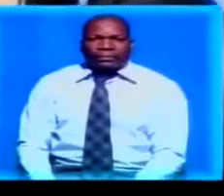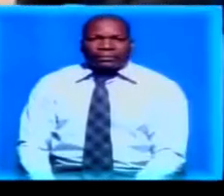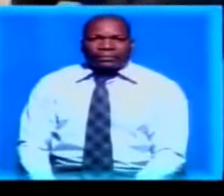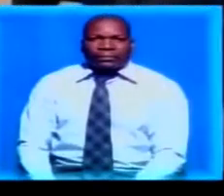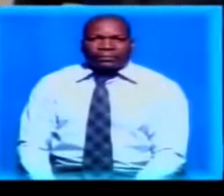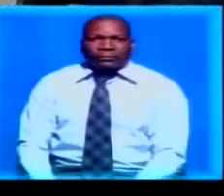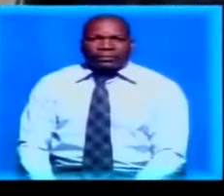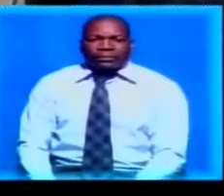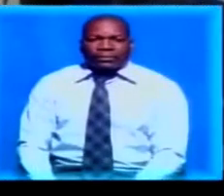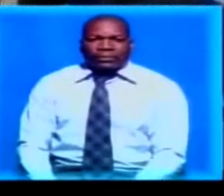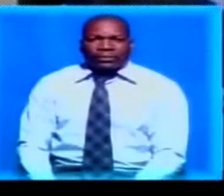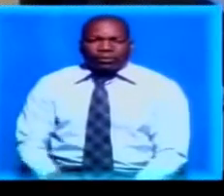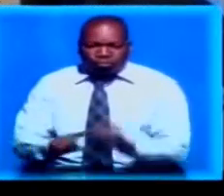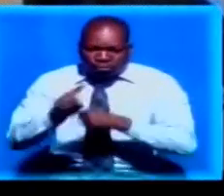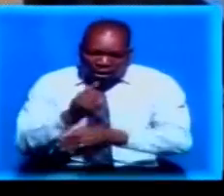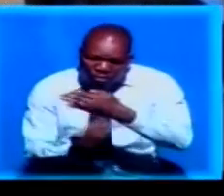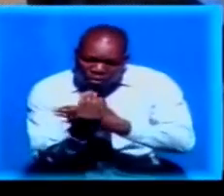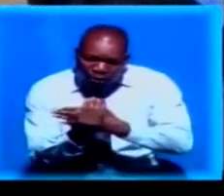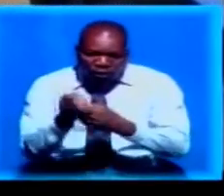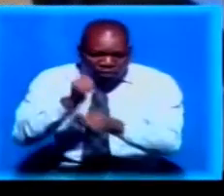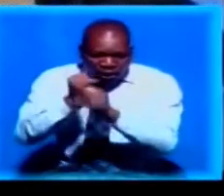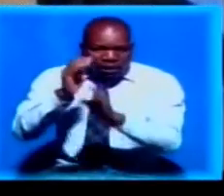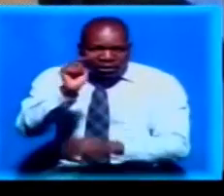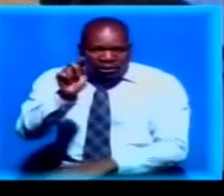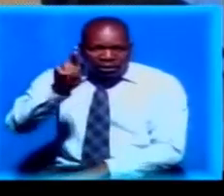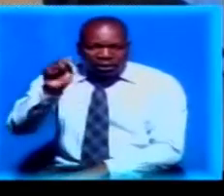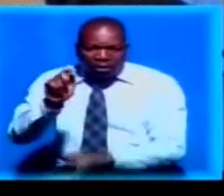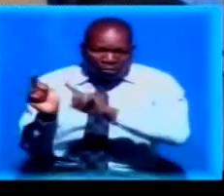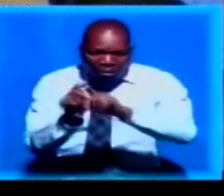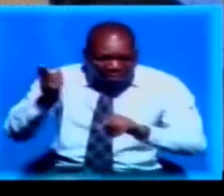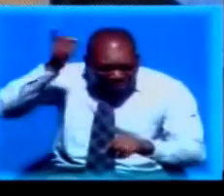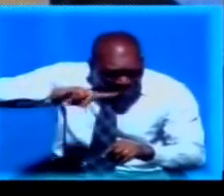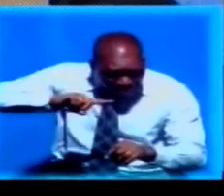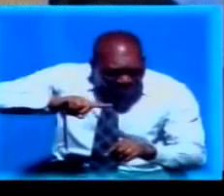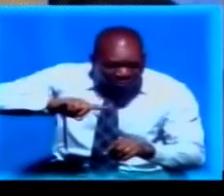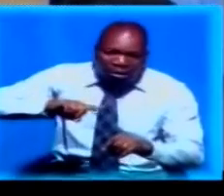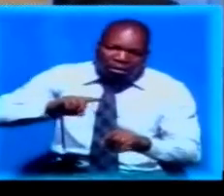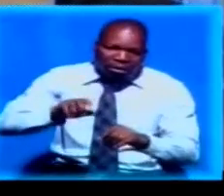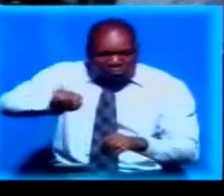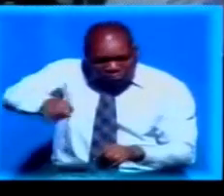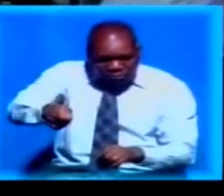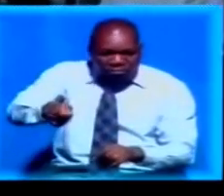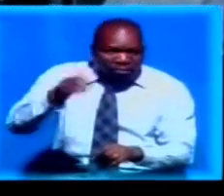Zambia Revenue Authority ZRA employees were this morning locked out at the headquarters for reporting late.